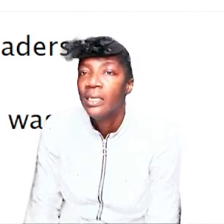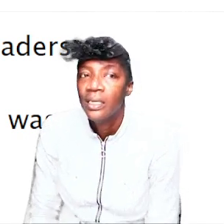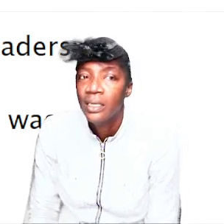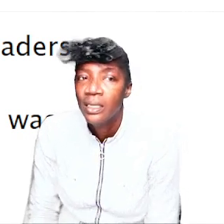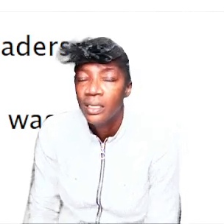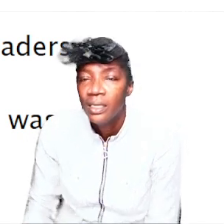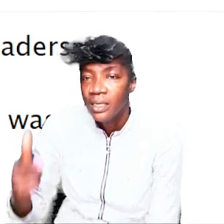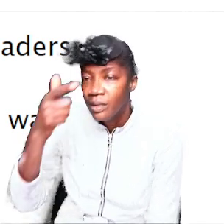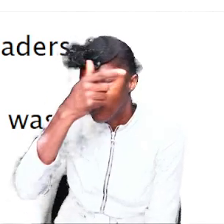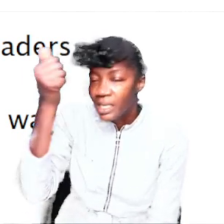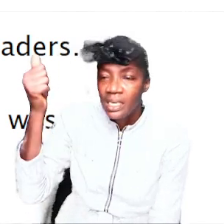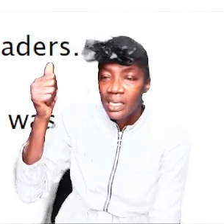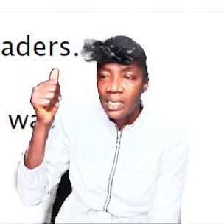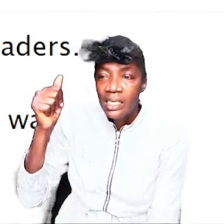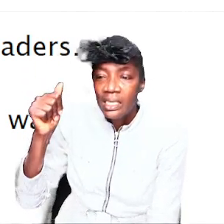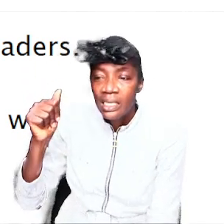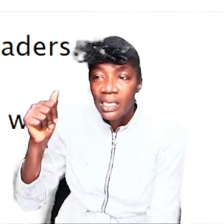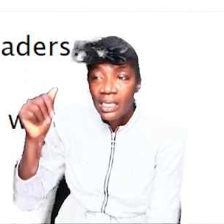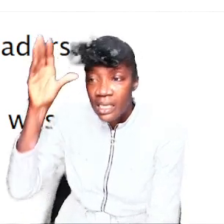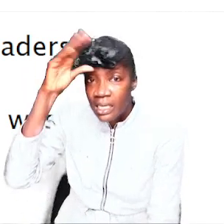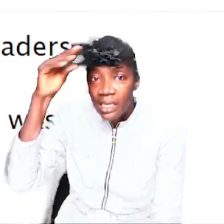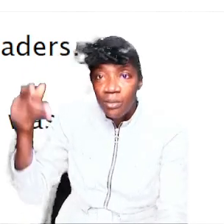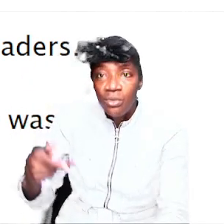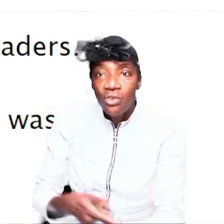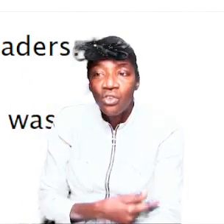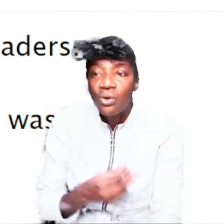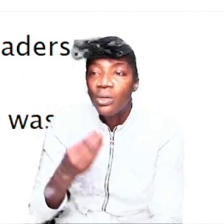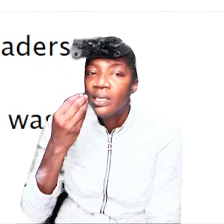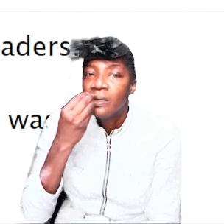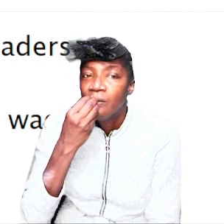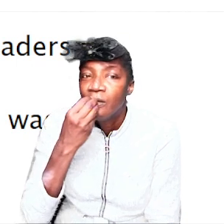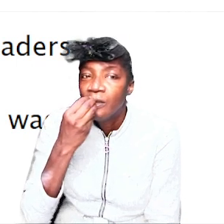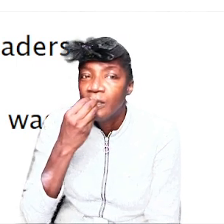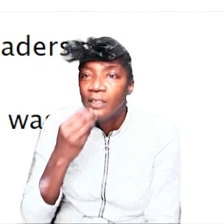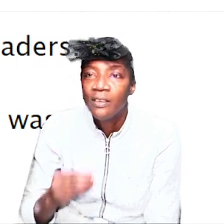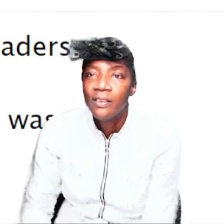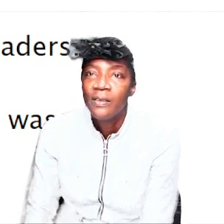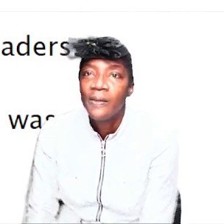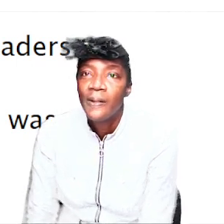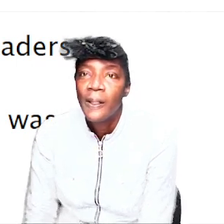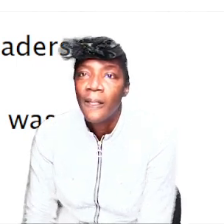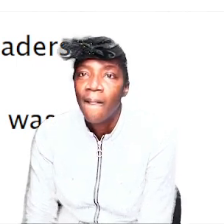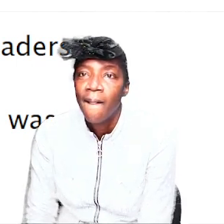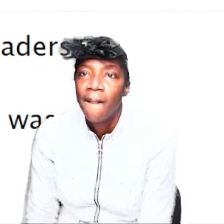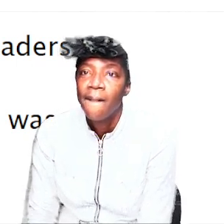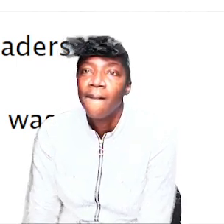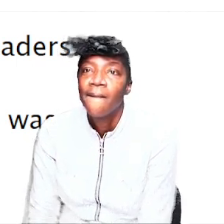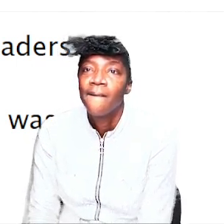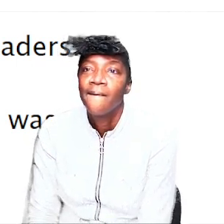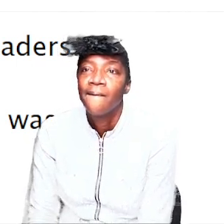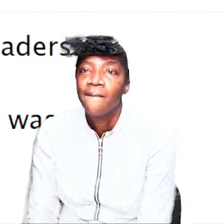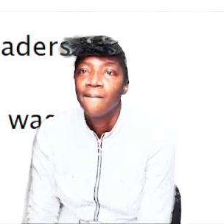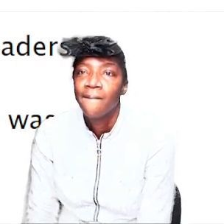because his son tasted. We're going to go down a little bit and we're going to read a little bit about that. But look at 1 Samuel.